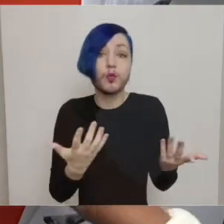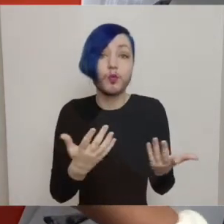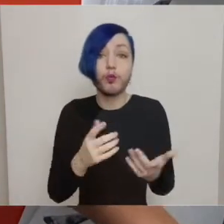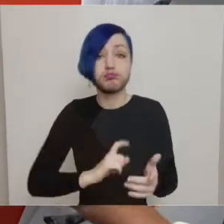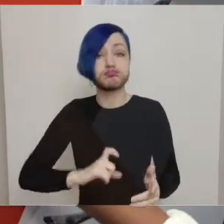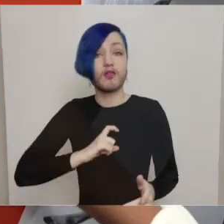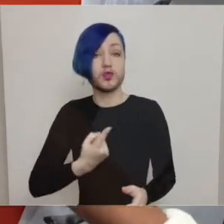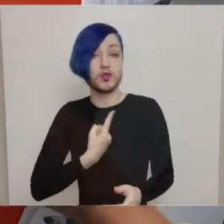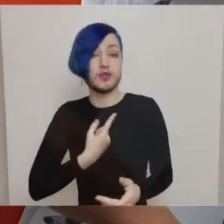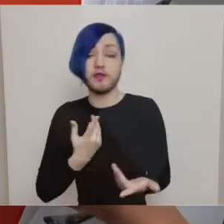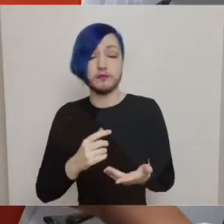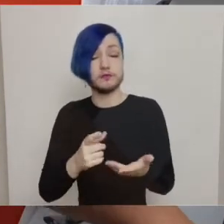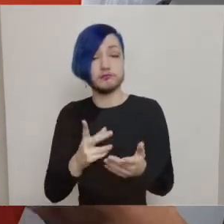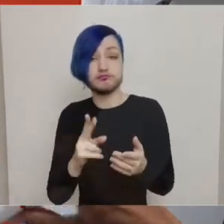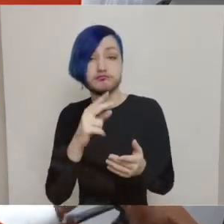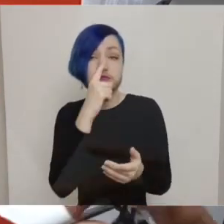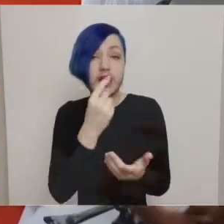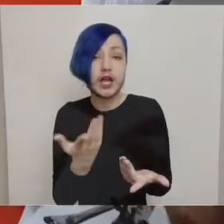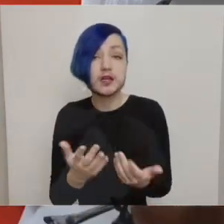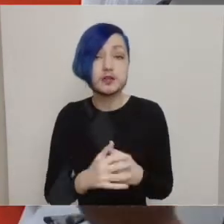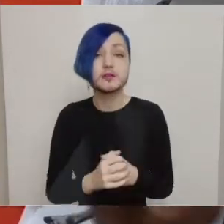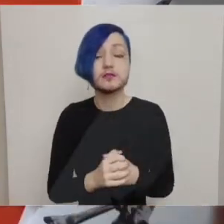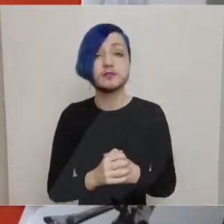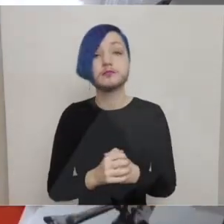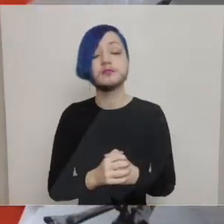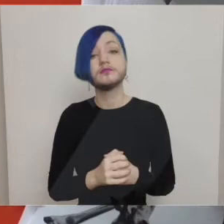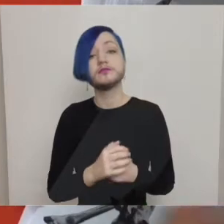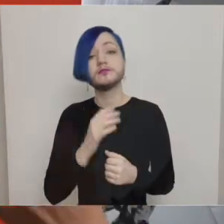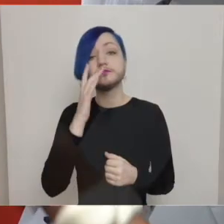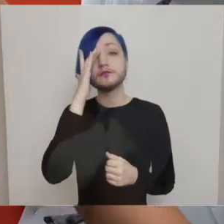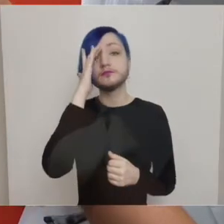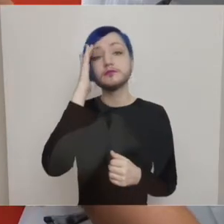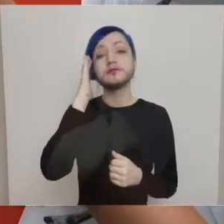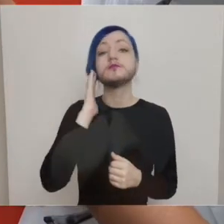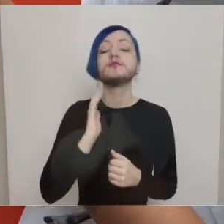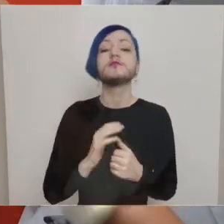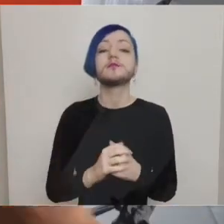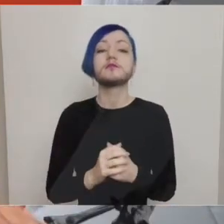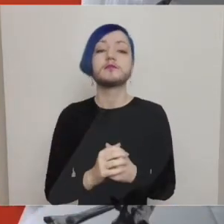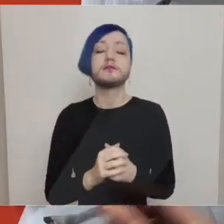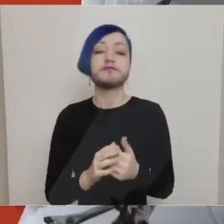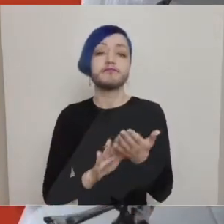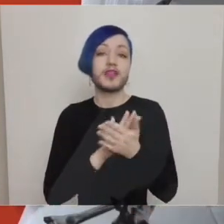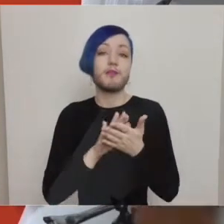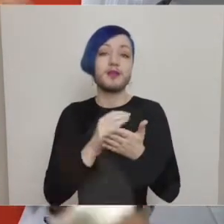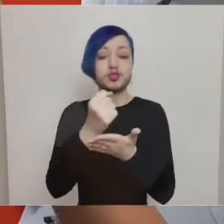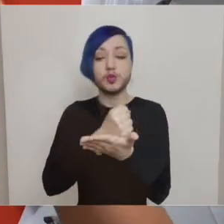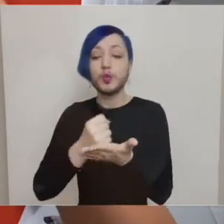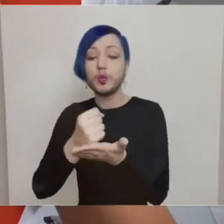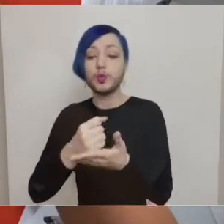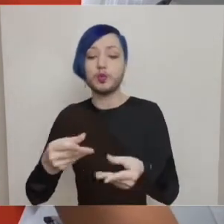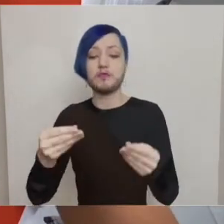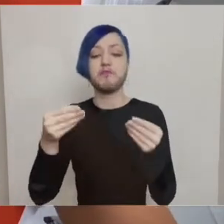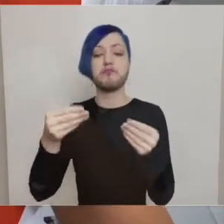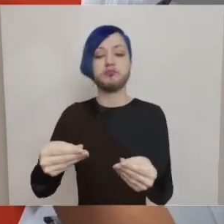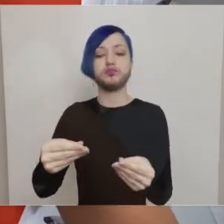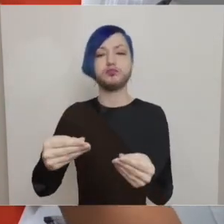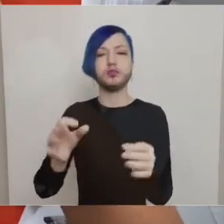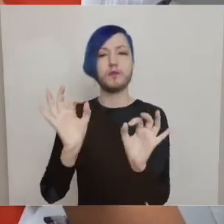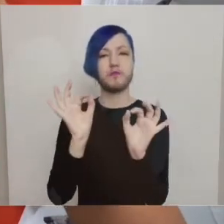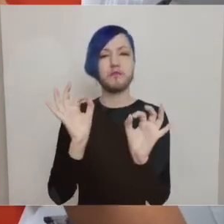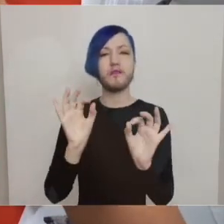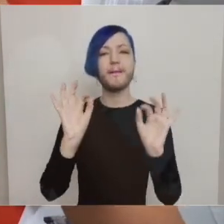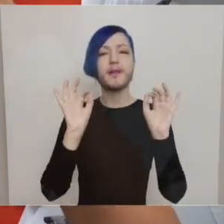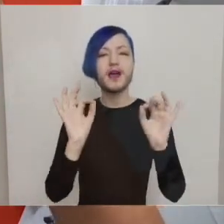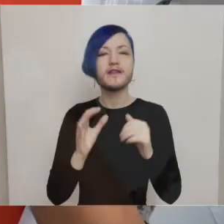if you're happy with using scissors, you can do it yourself. And then when you choose to glue it, you can be sure of